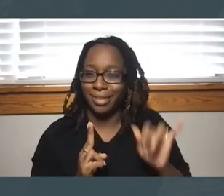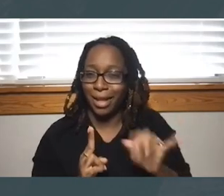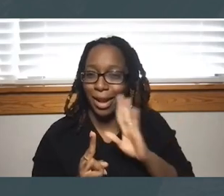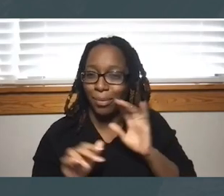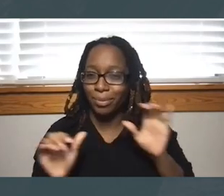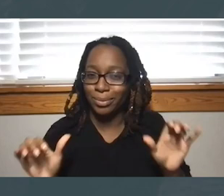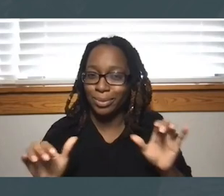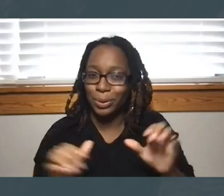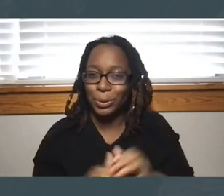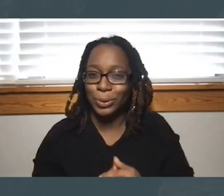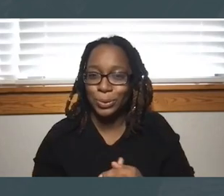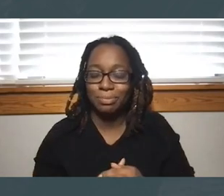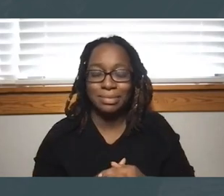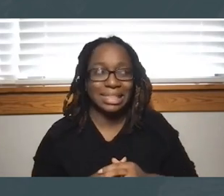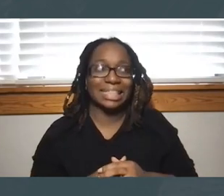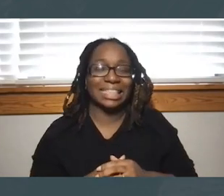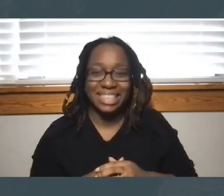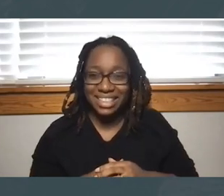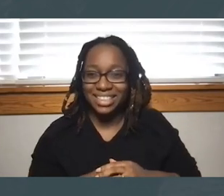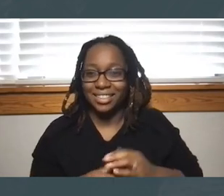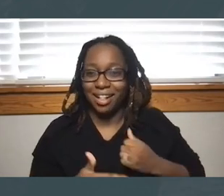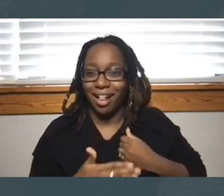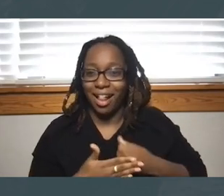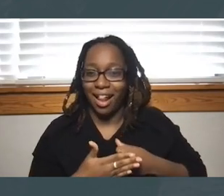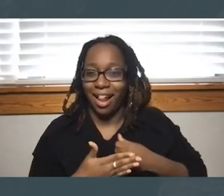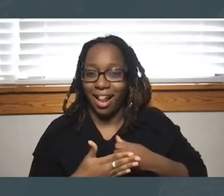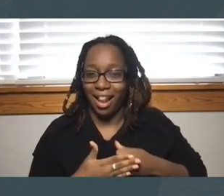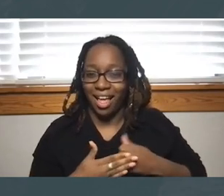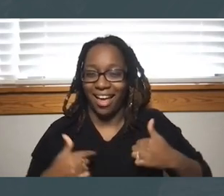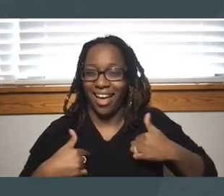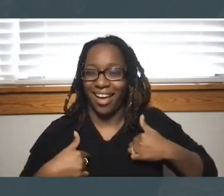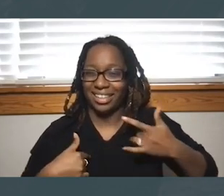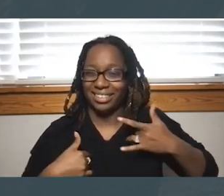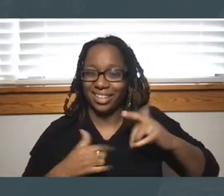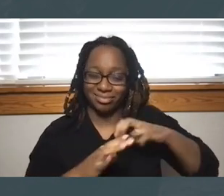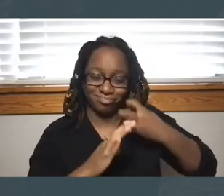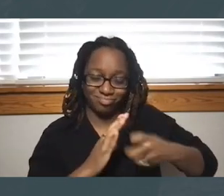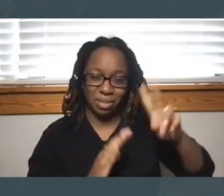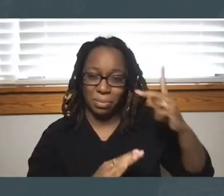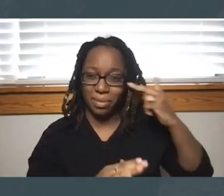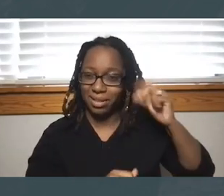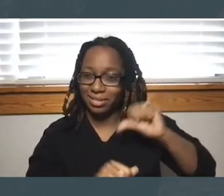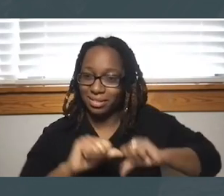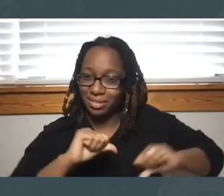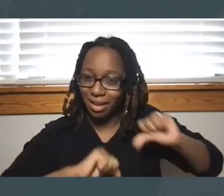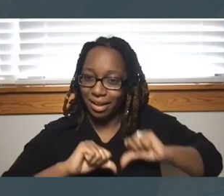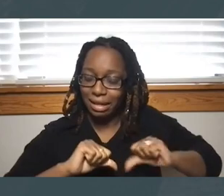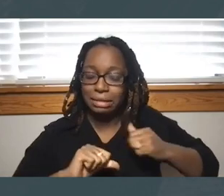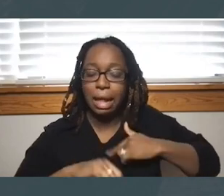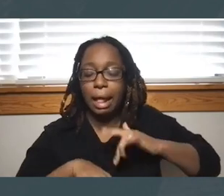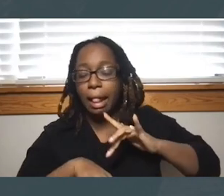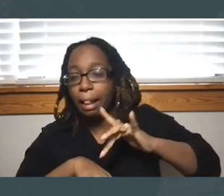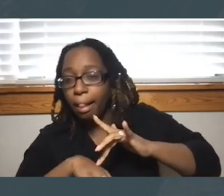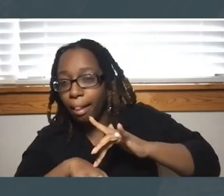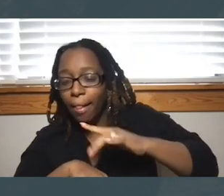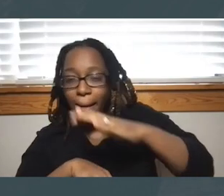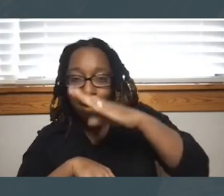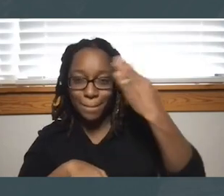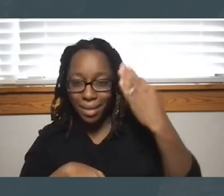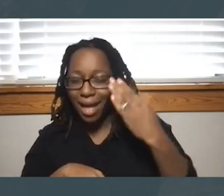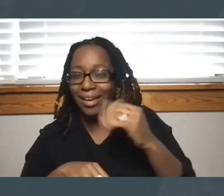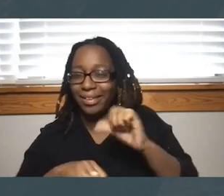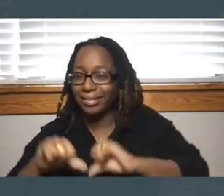of nervous because I'm in political science and I dabble in black studies and I dabble in history, but I